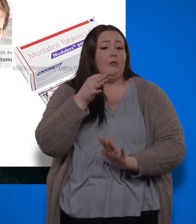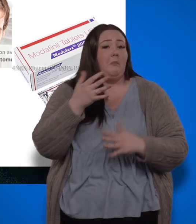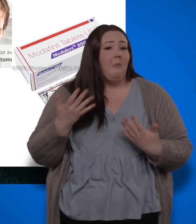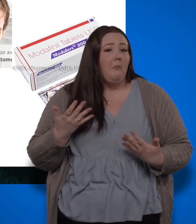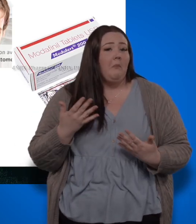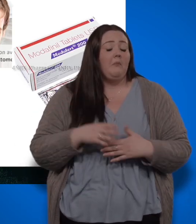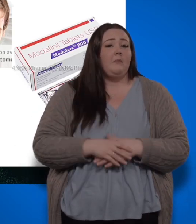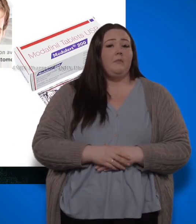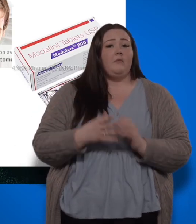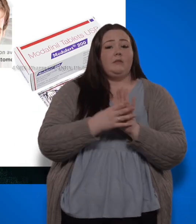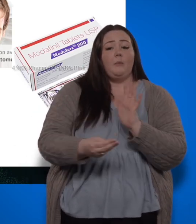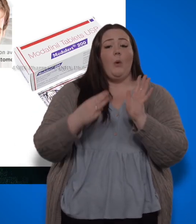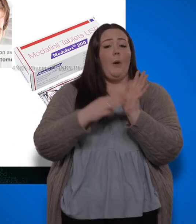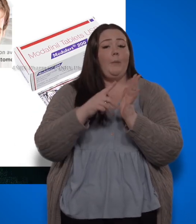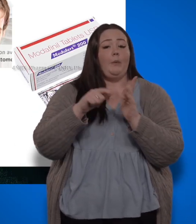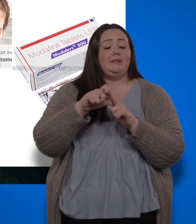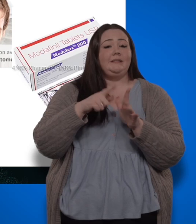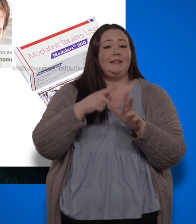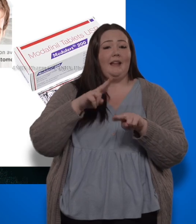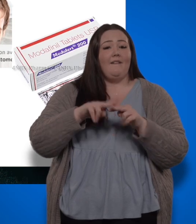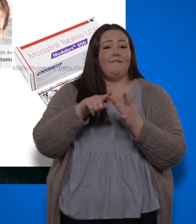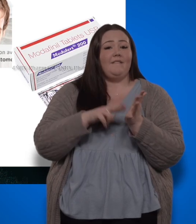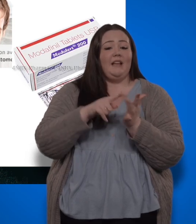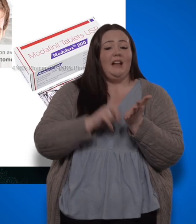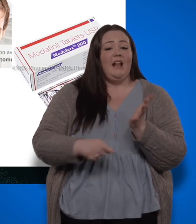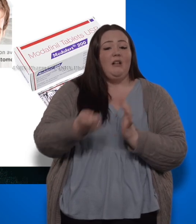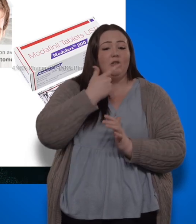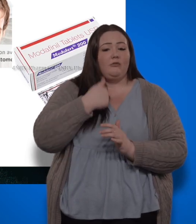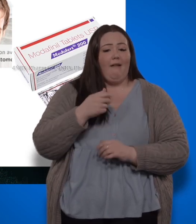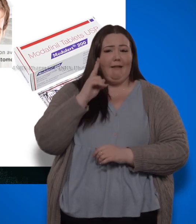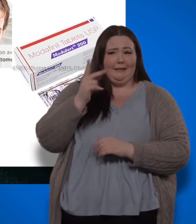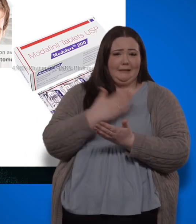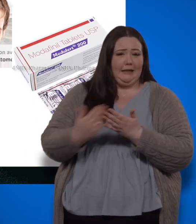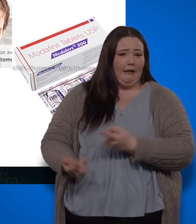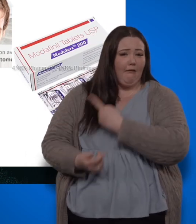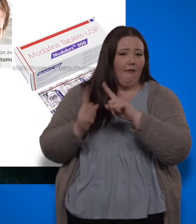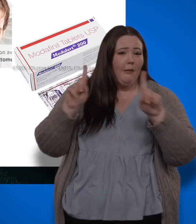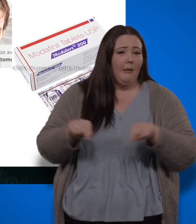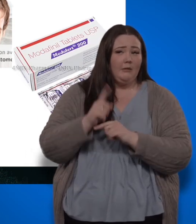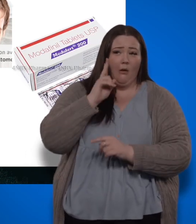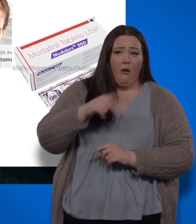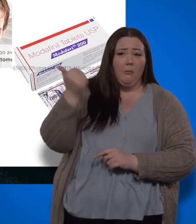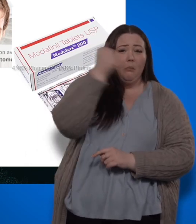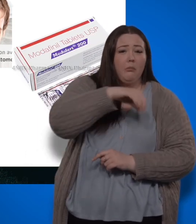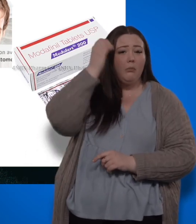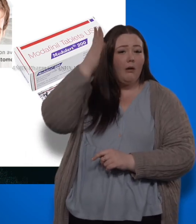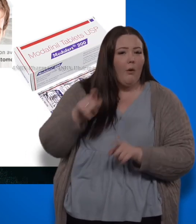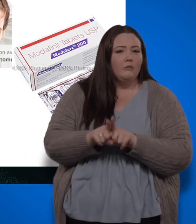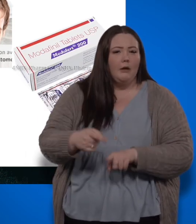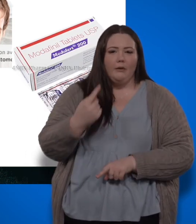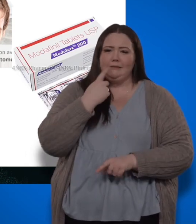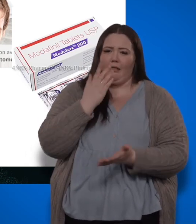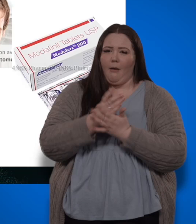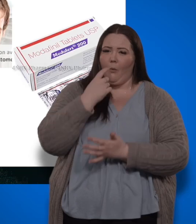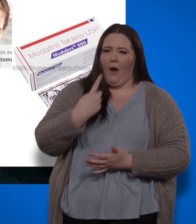enhancing therapy. As you can see, it makes you look very bright, very intelligent, and it makes your teeth go very white, I think. But